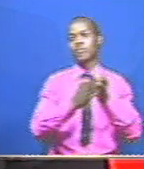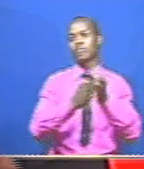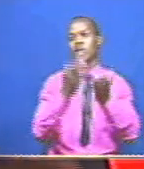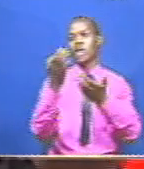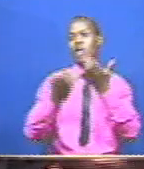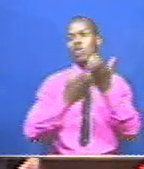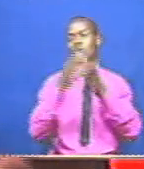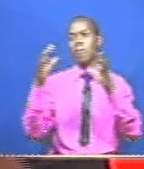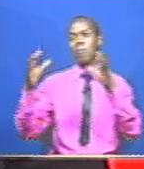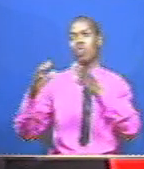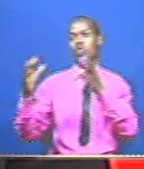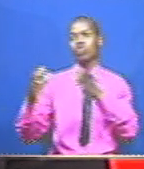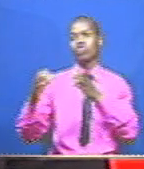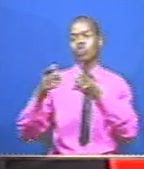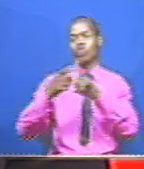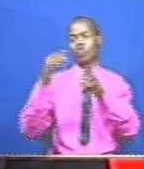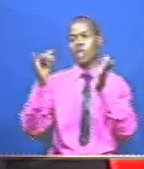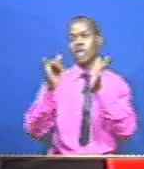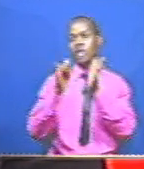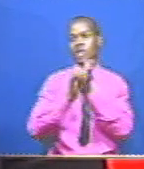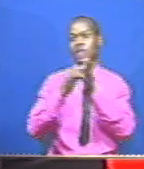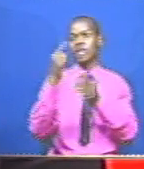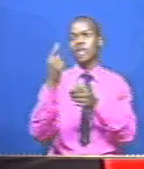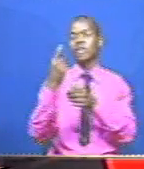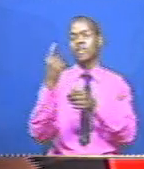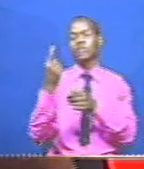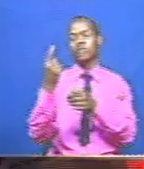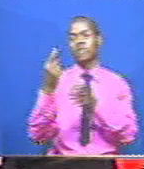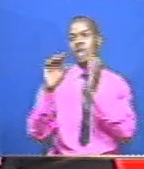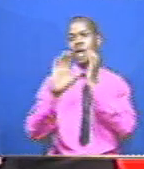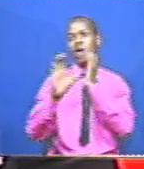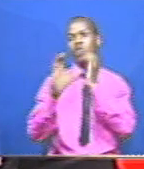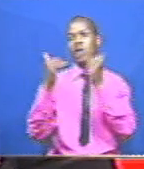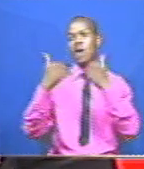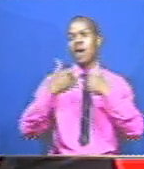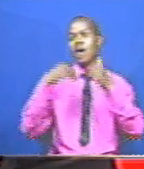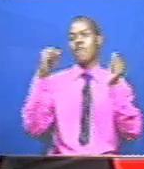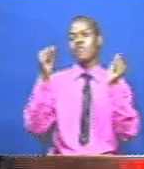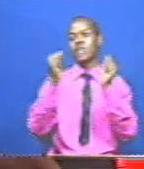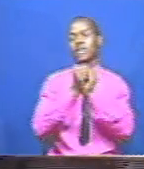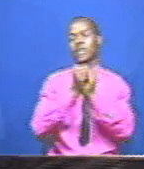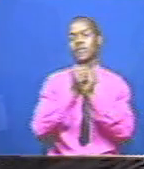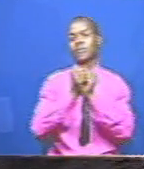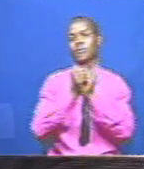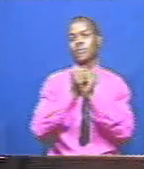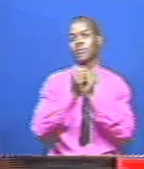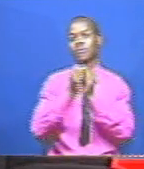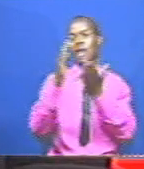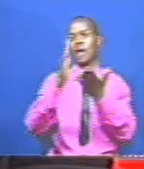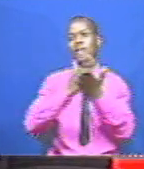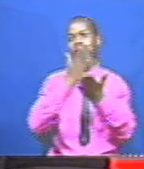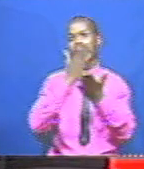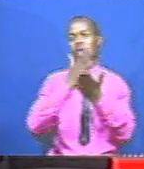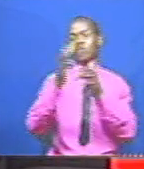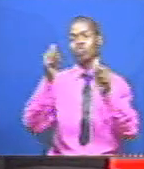Mm-hmm. From that formulation, each county government, of course, has its 10 departments or somehow sectors which are